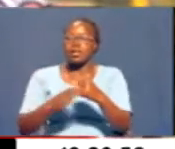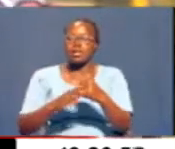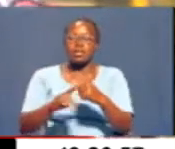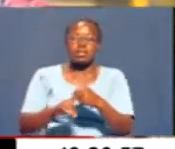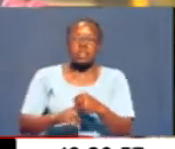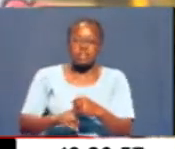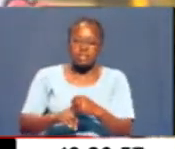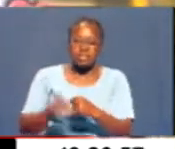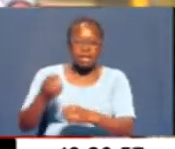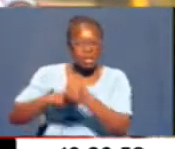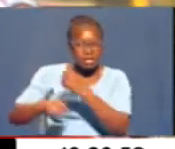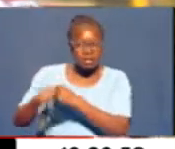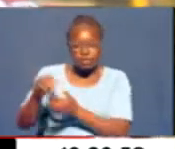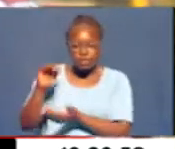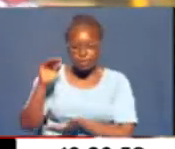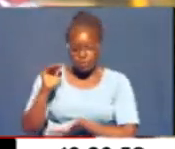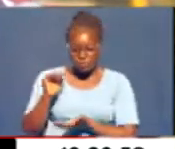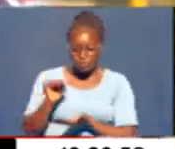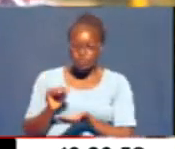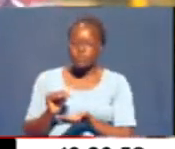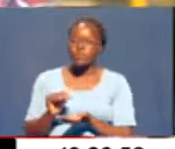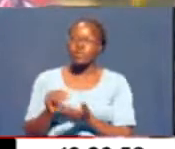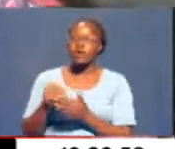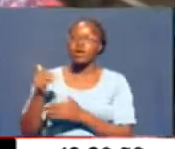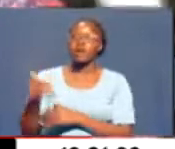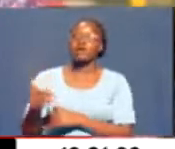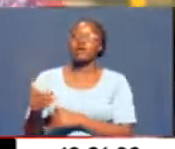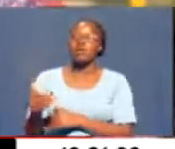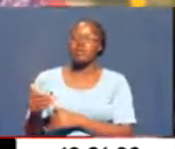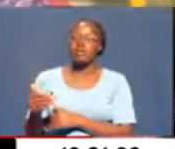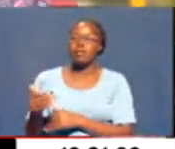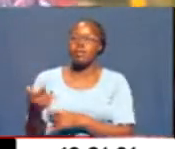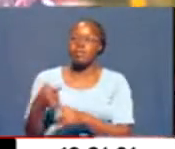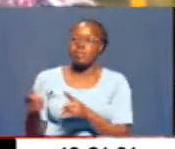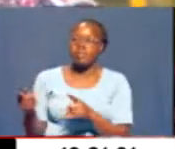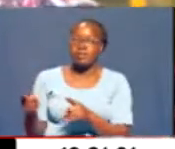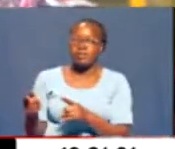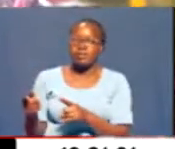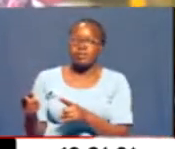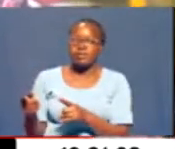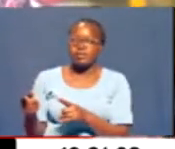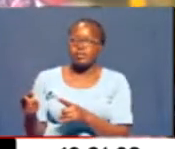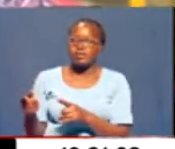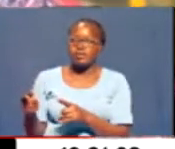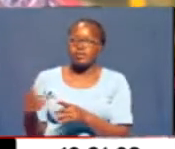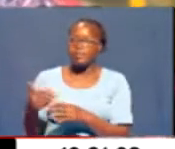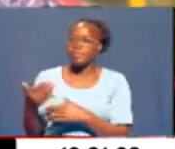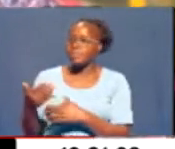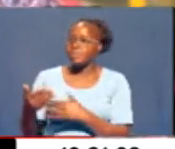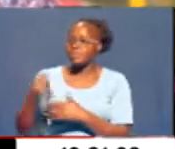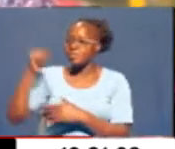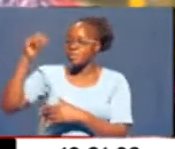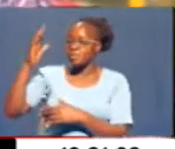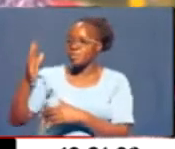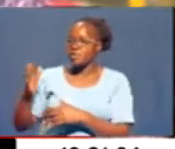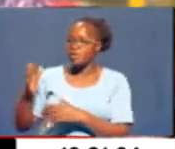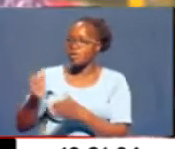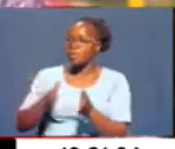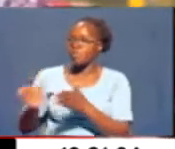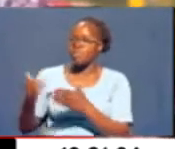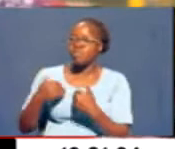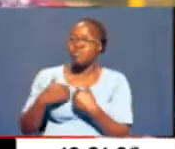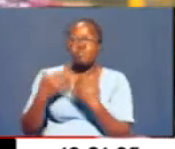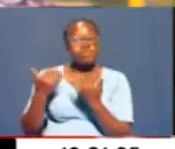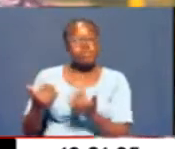it came a bit cool after then. But I want to say that the politicians have gotten this chance now,